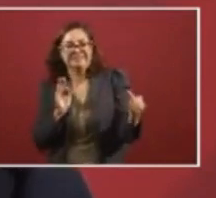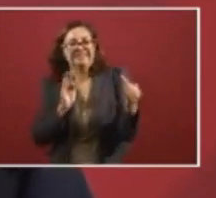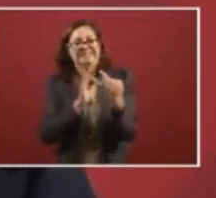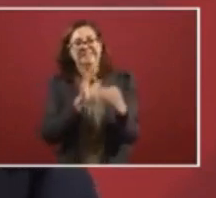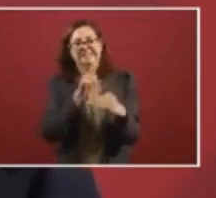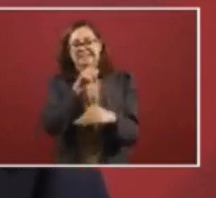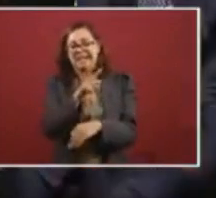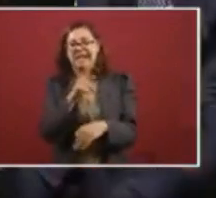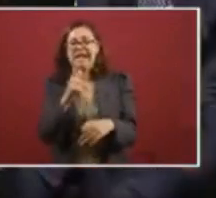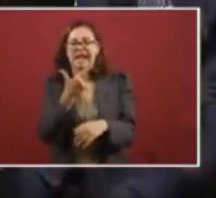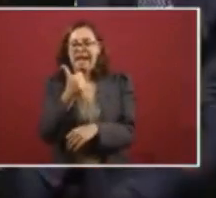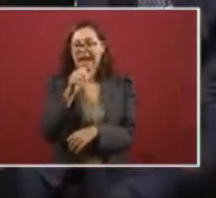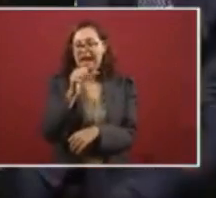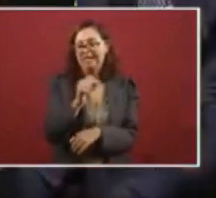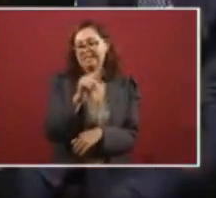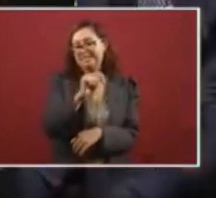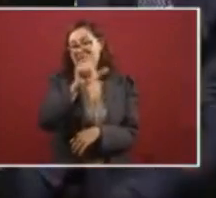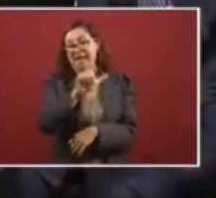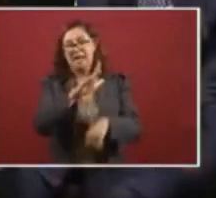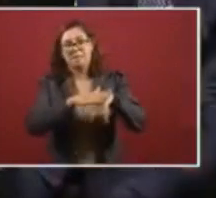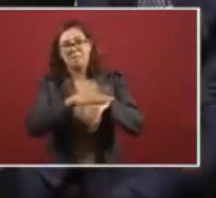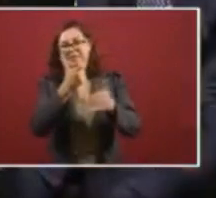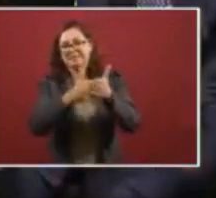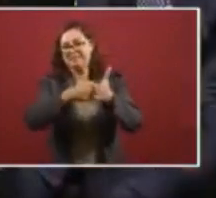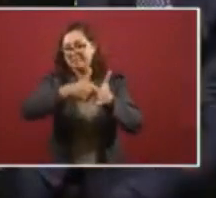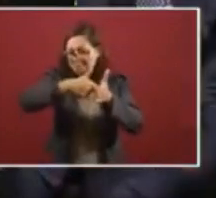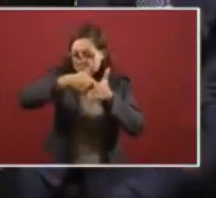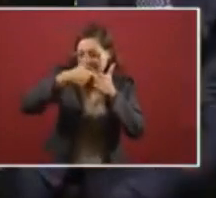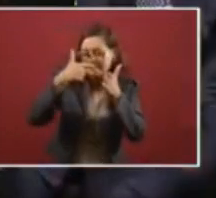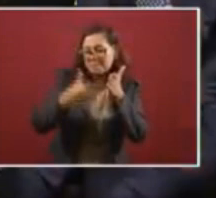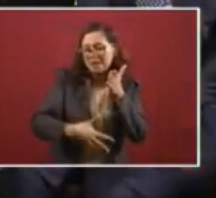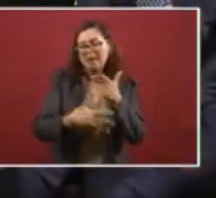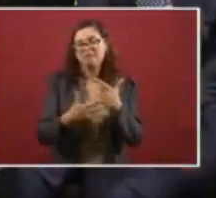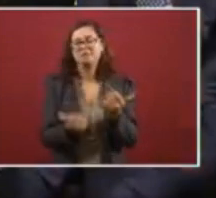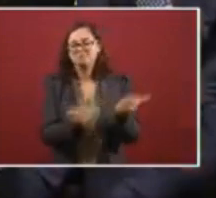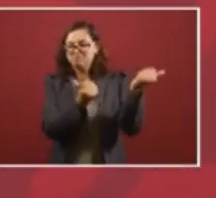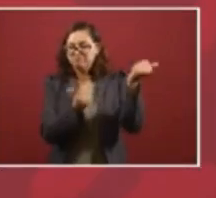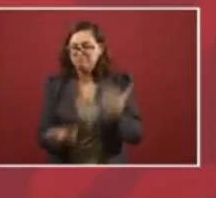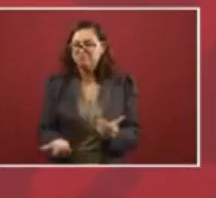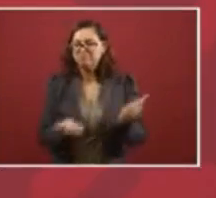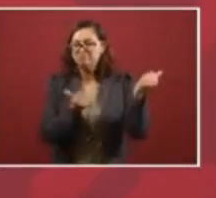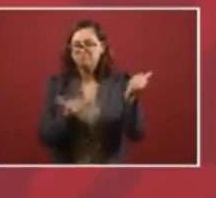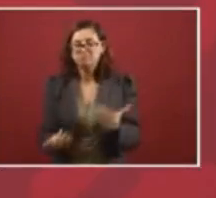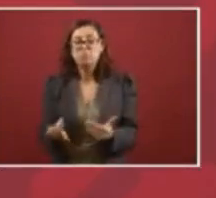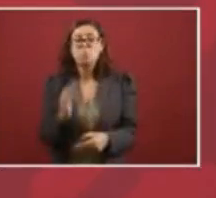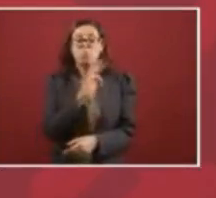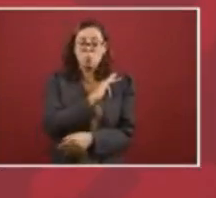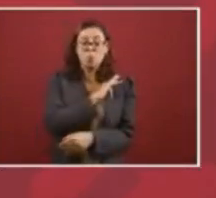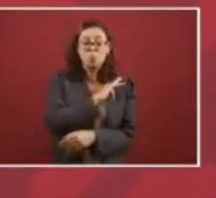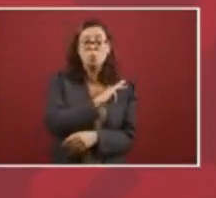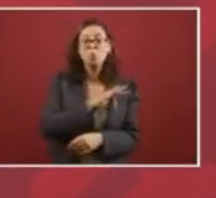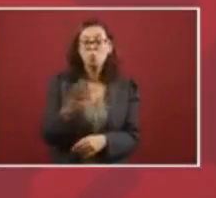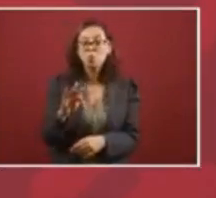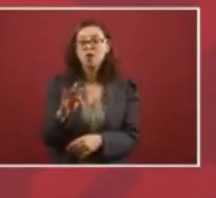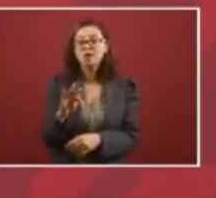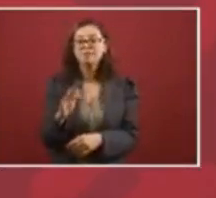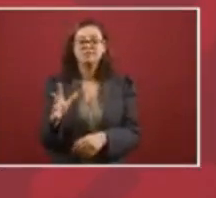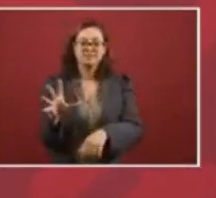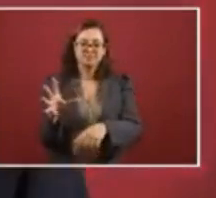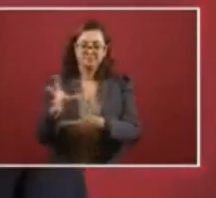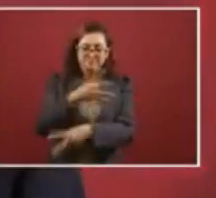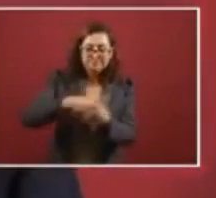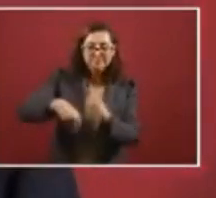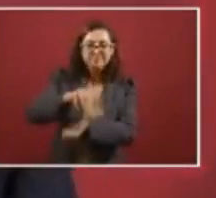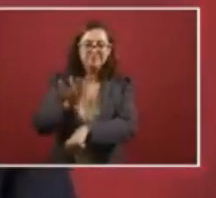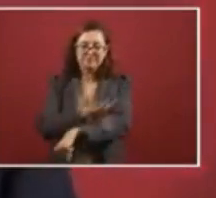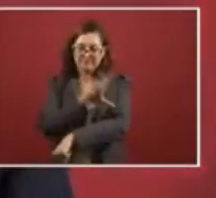this helps us with the most important market of gas. And this will permit us not only to